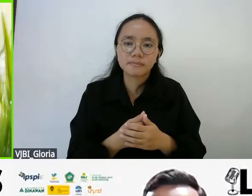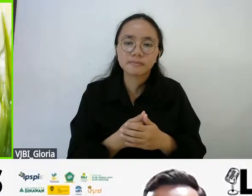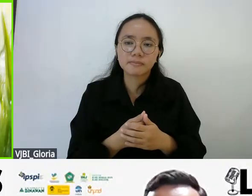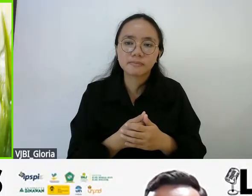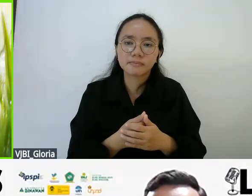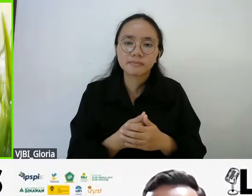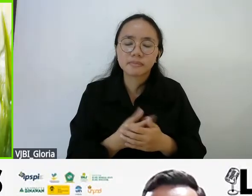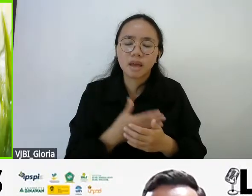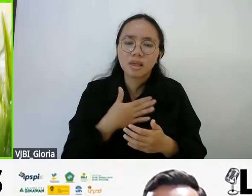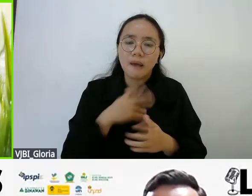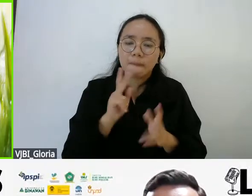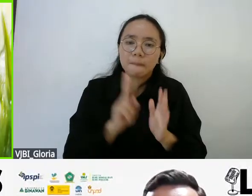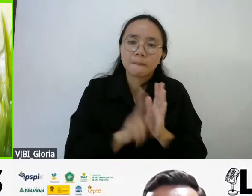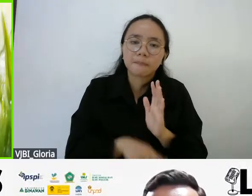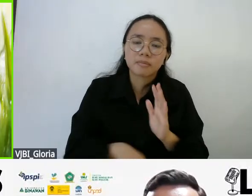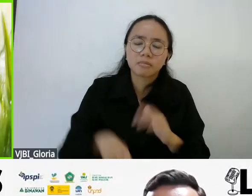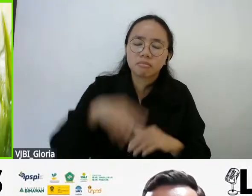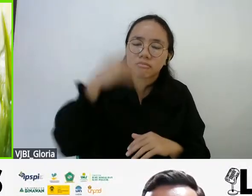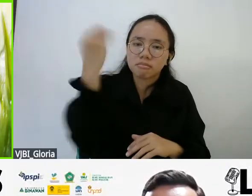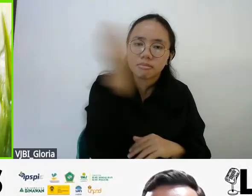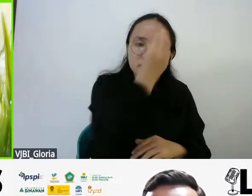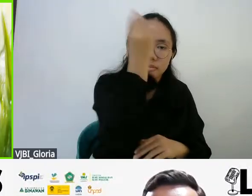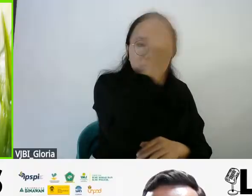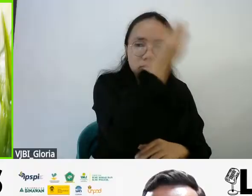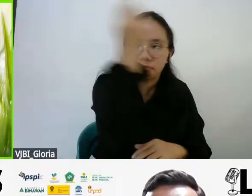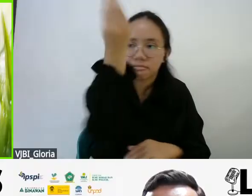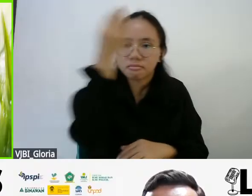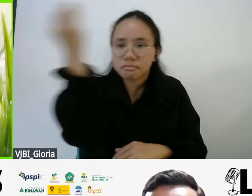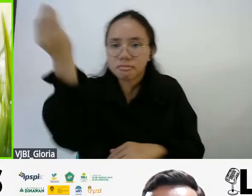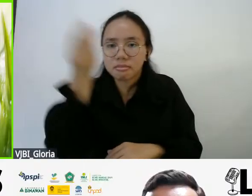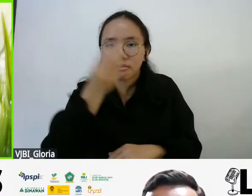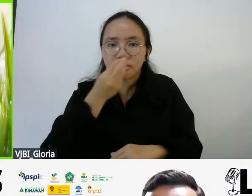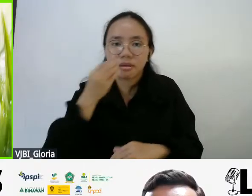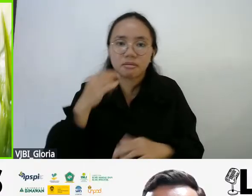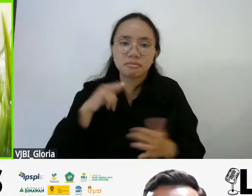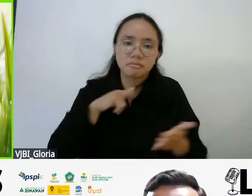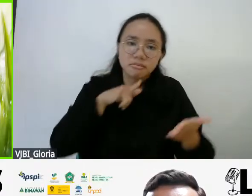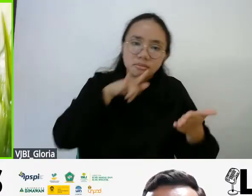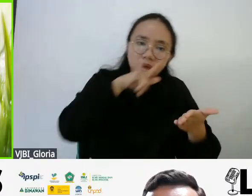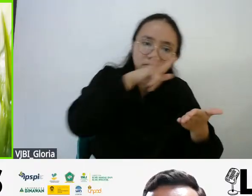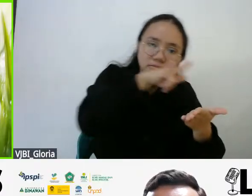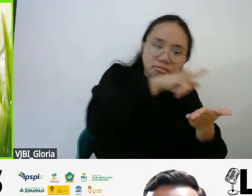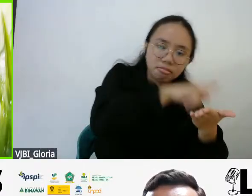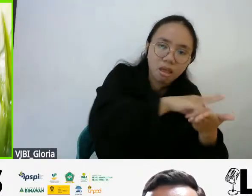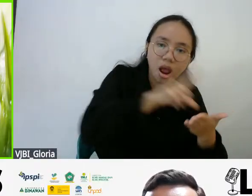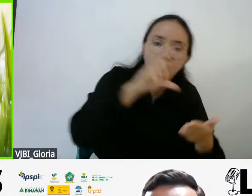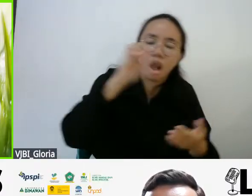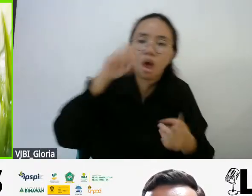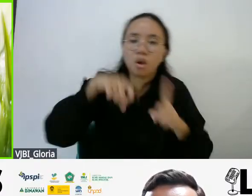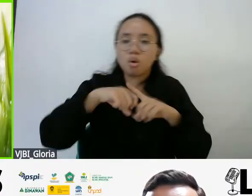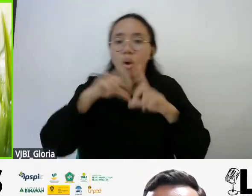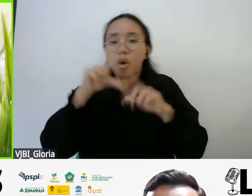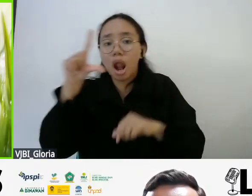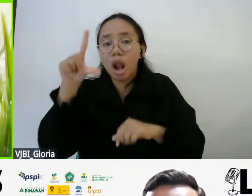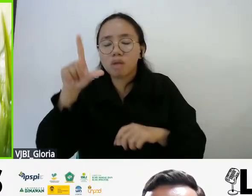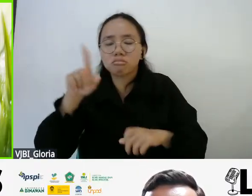offered suggestions on how they can make the airport better for people with